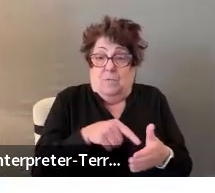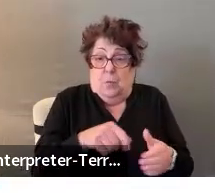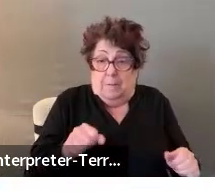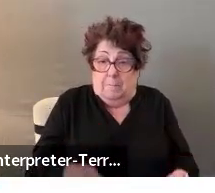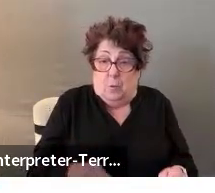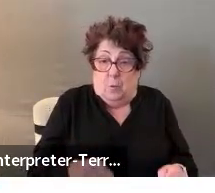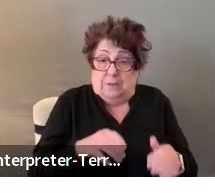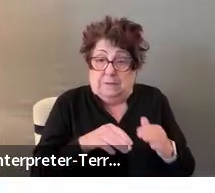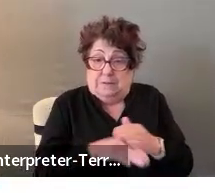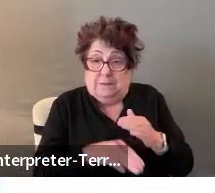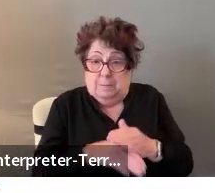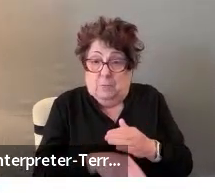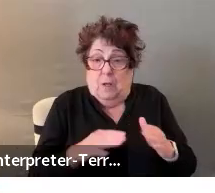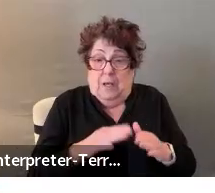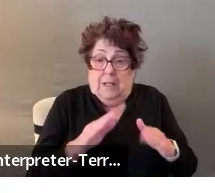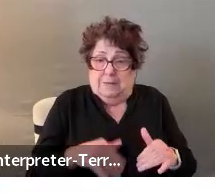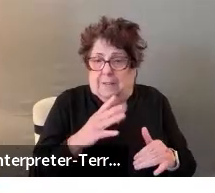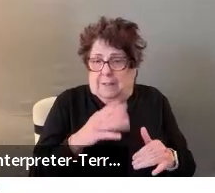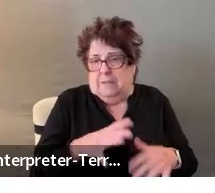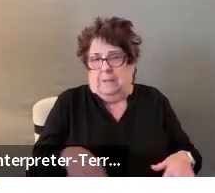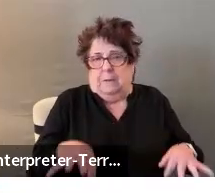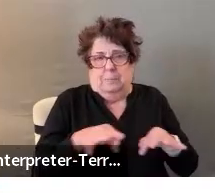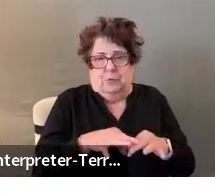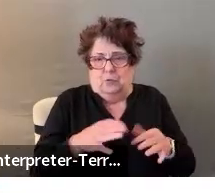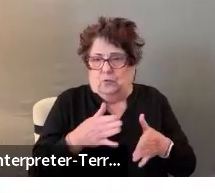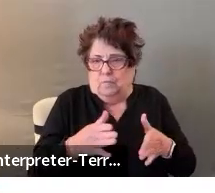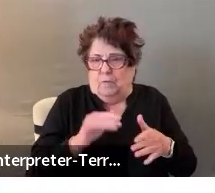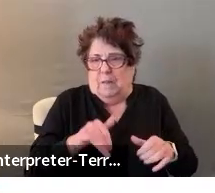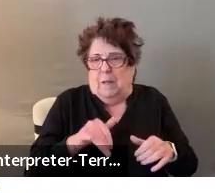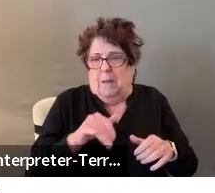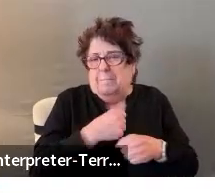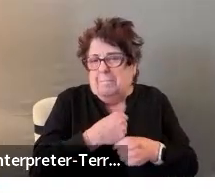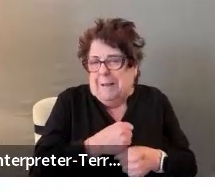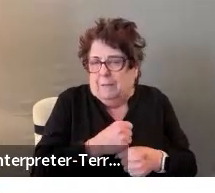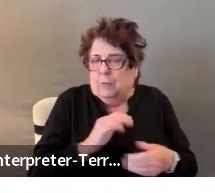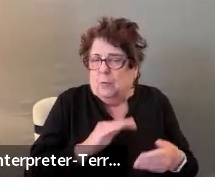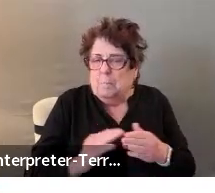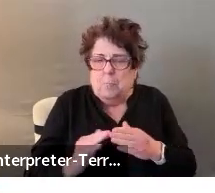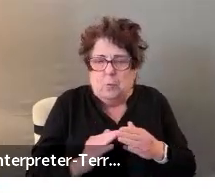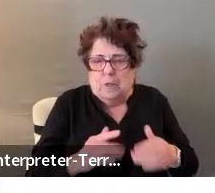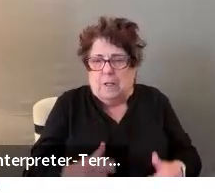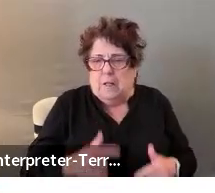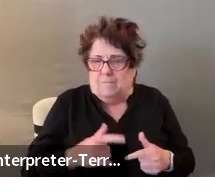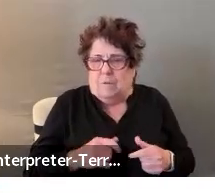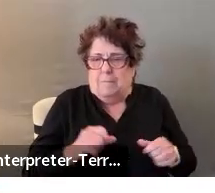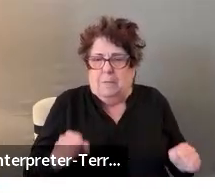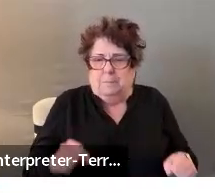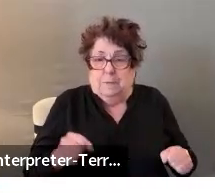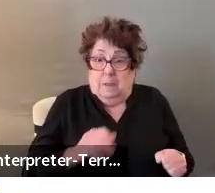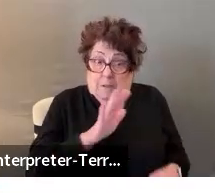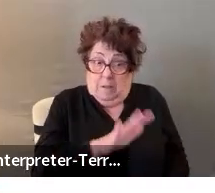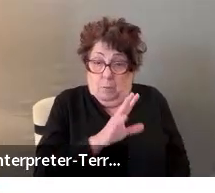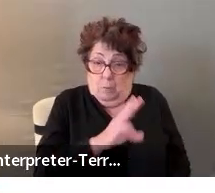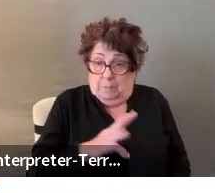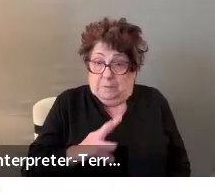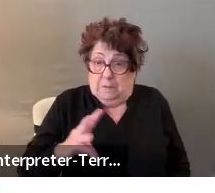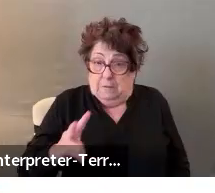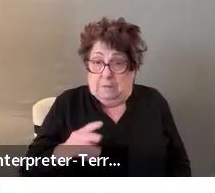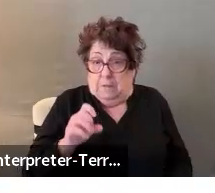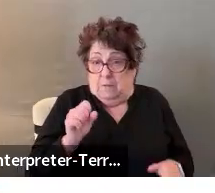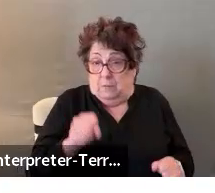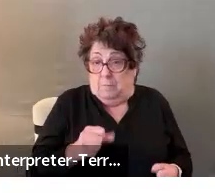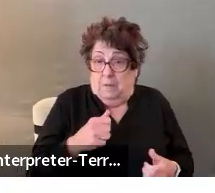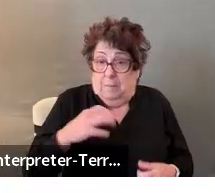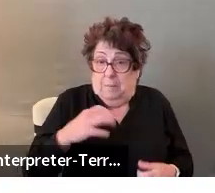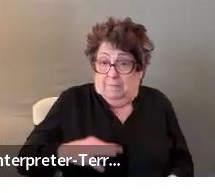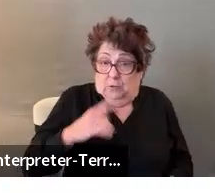housing and the critical services that make community living possible. Their website has information that could be helpful for your work